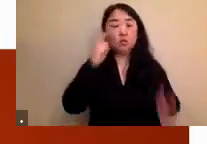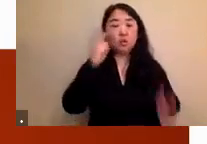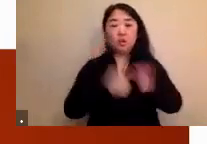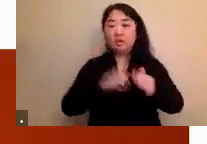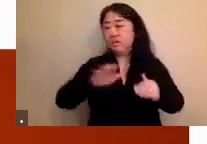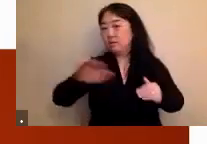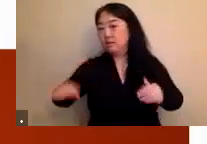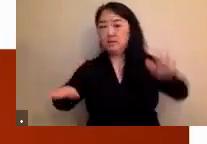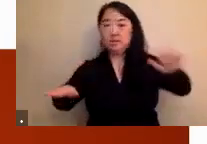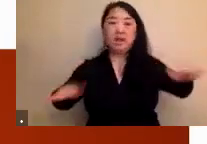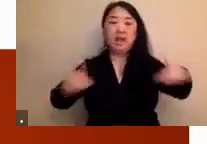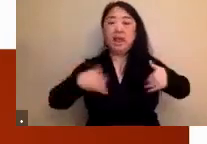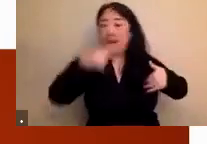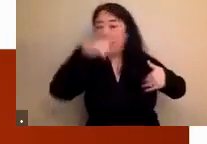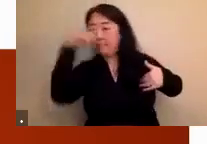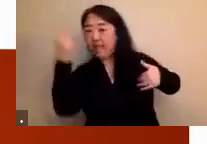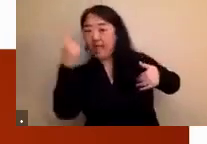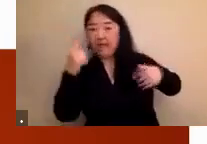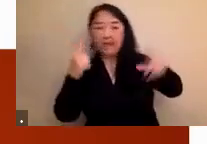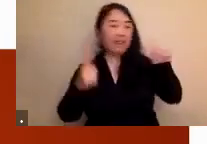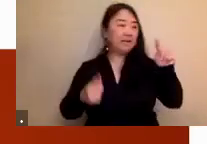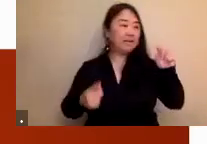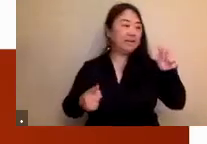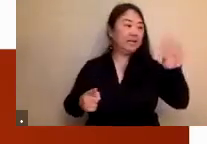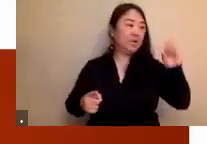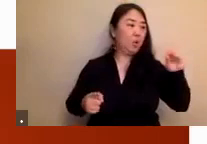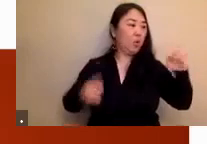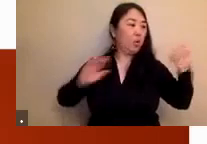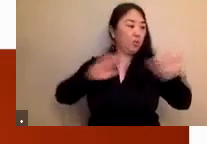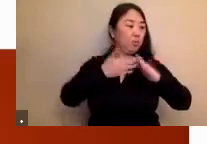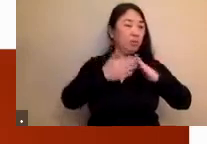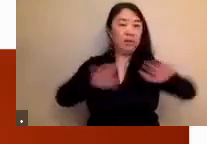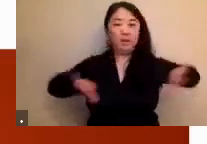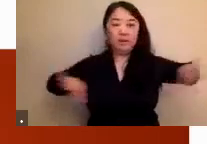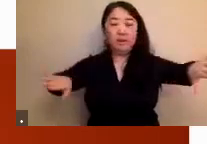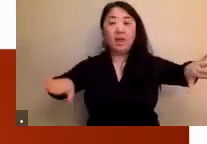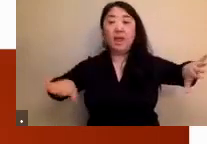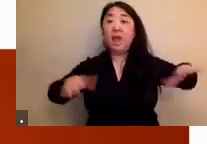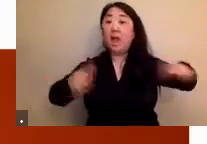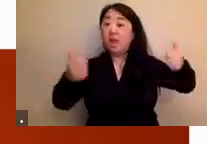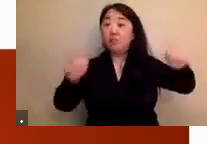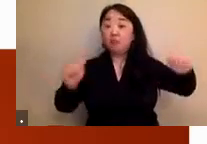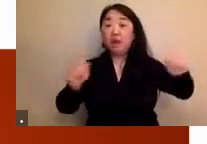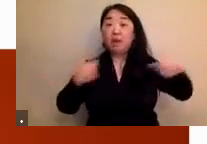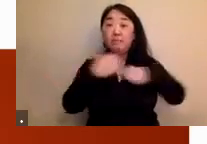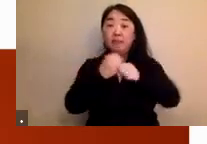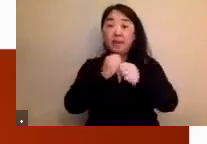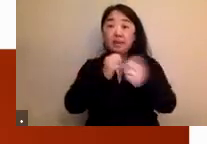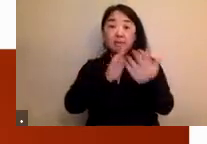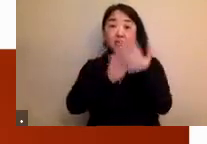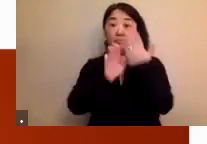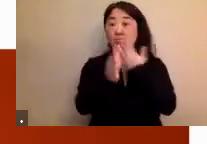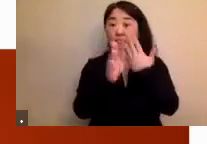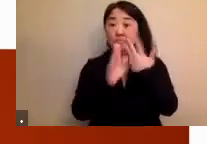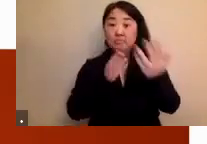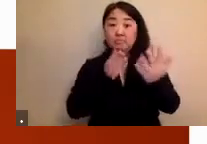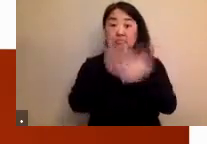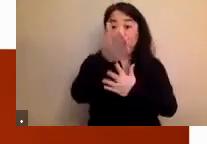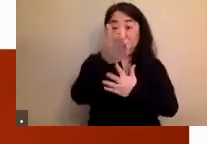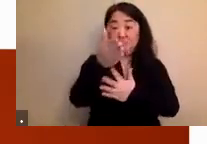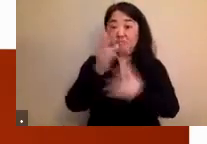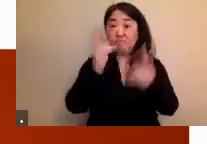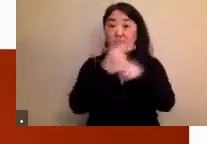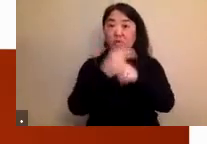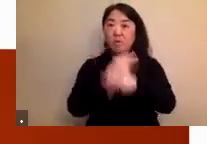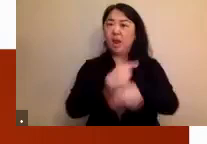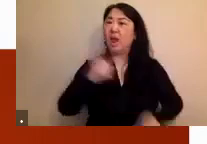and you had your Latino communities. And it was to make the way for this parkway that went through it. And he was so